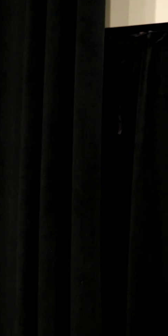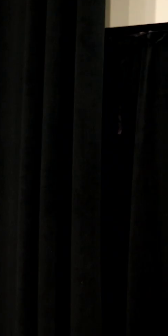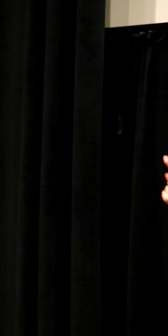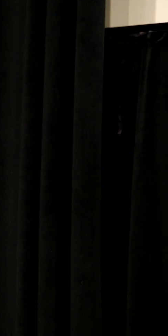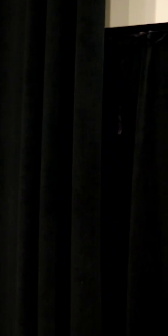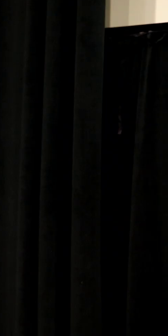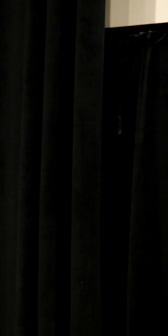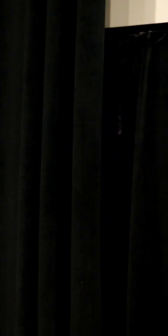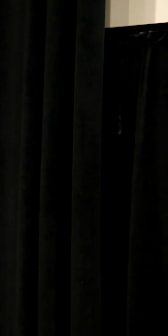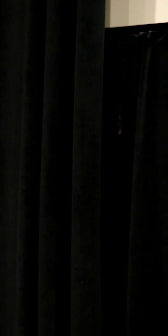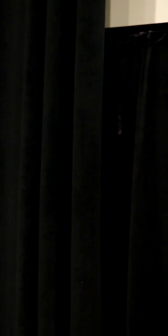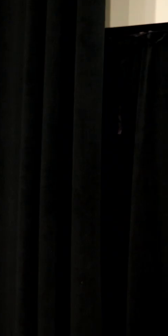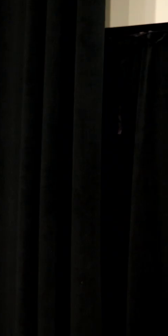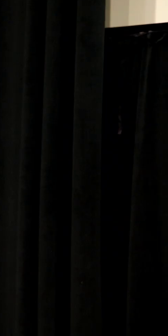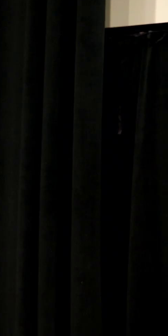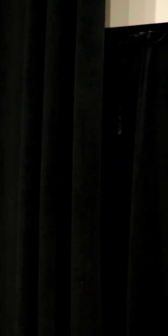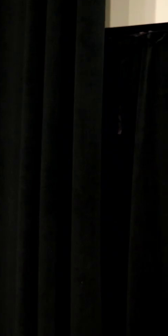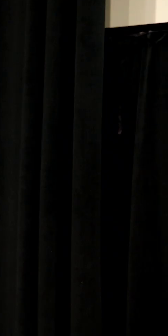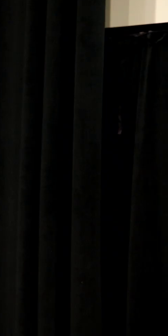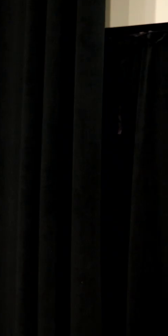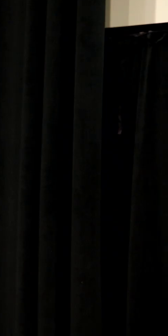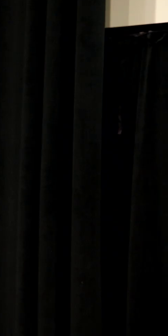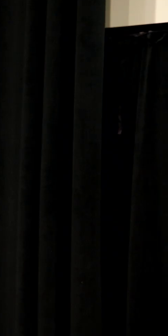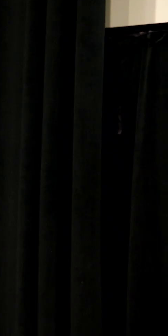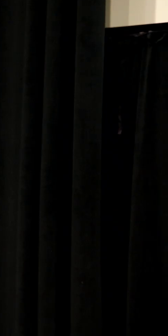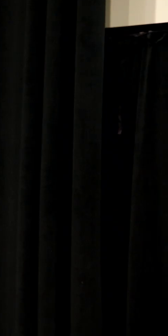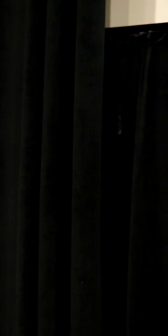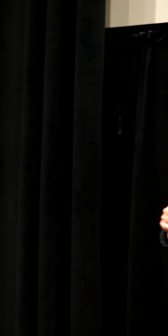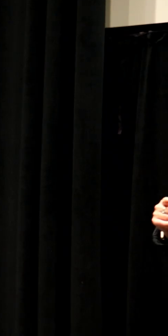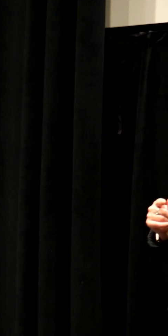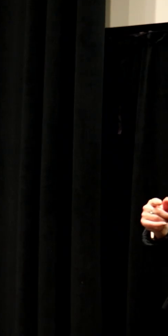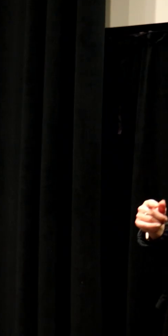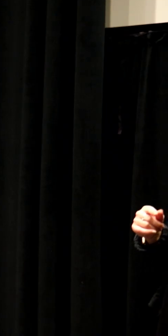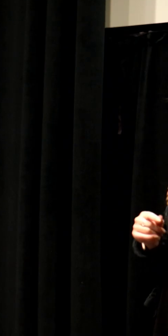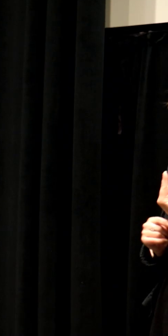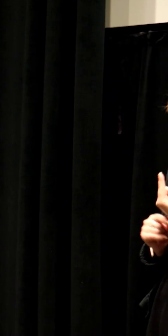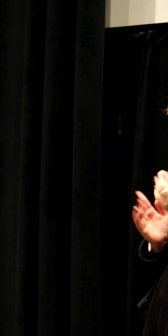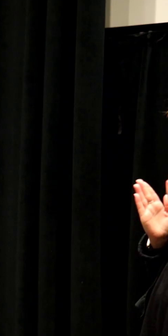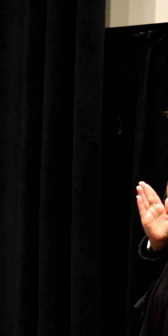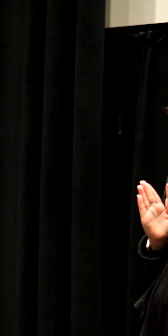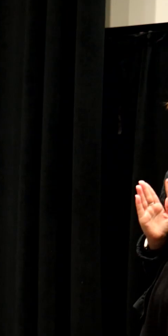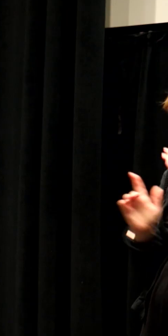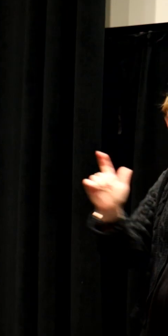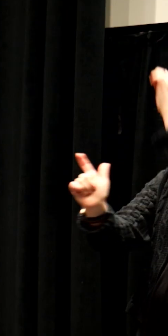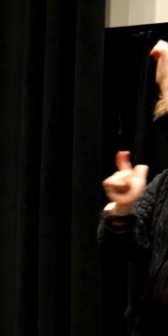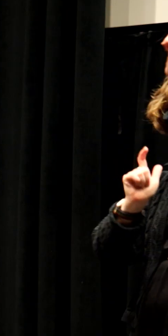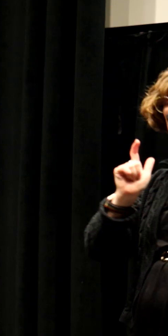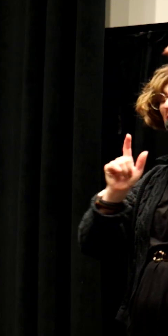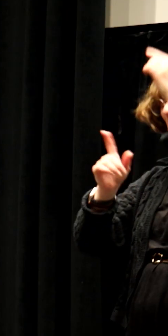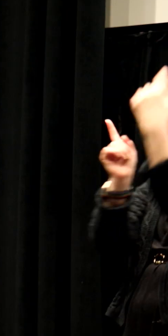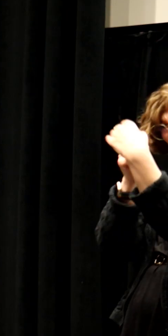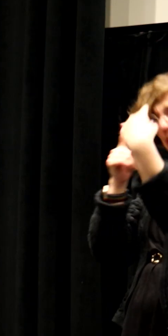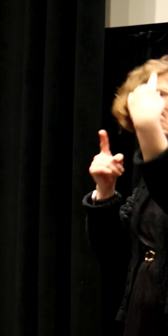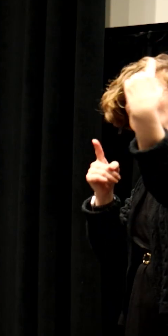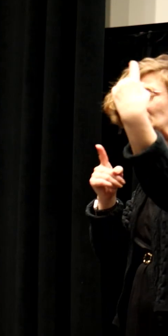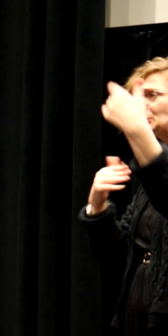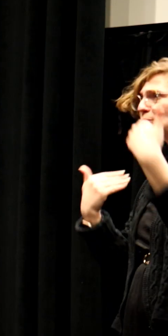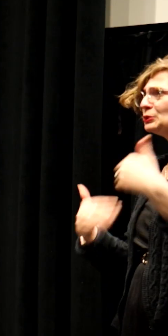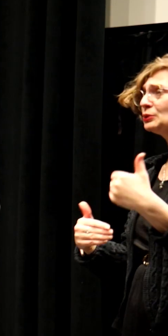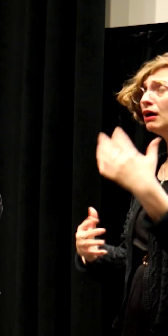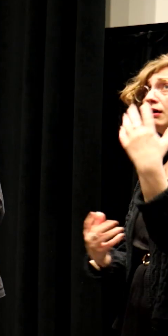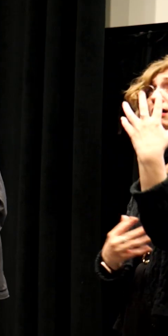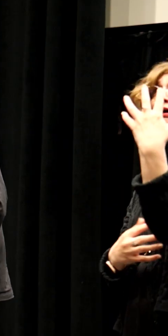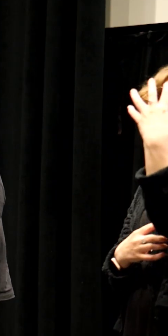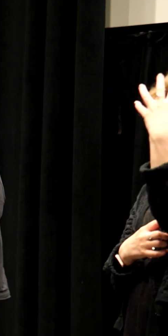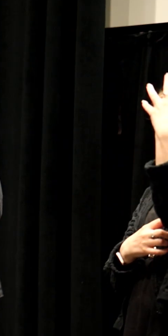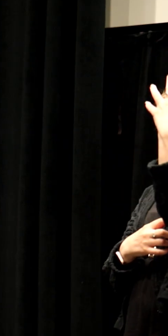really felt like David and Goliath, even though it was never that. Like I never see academia as